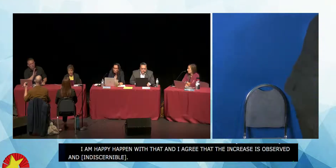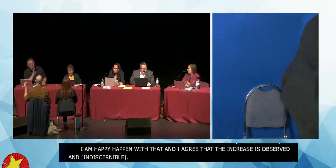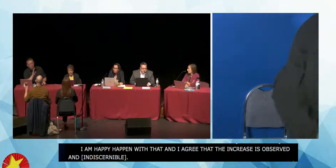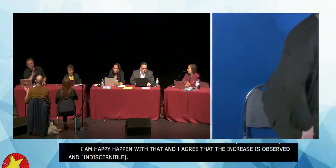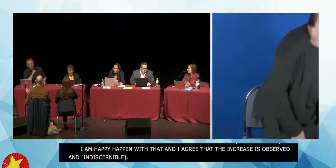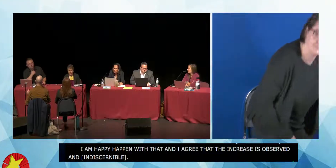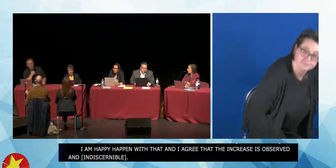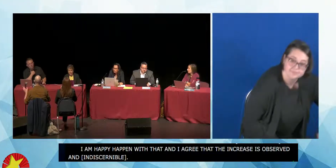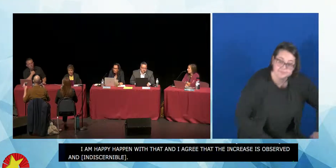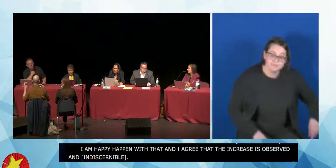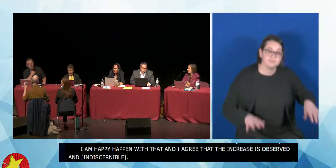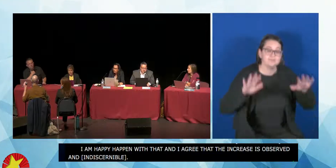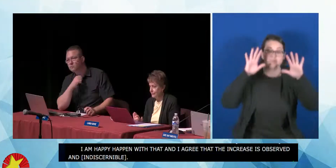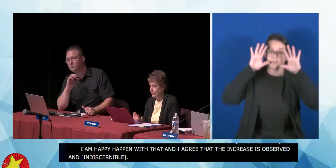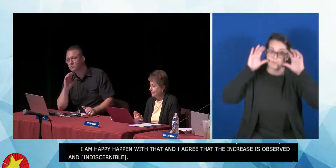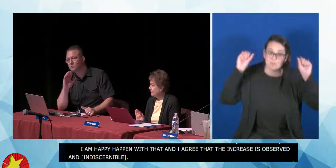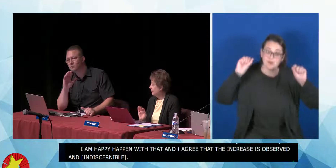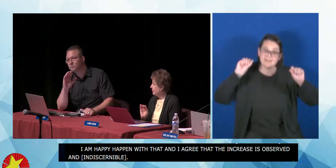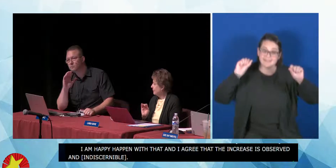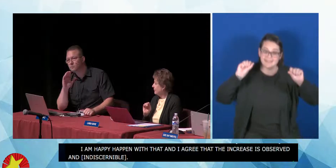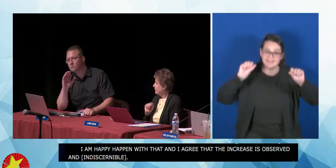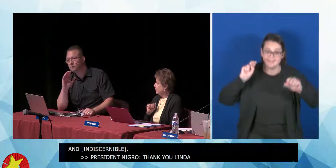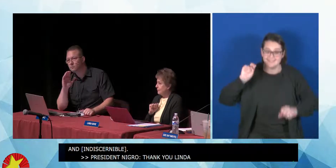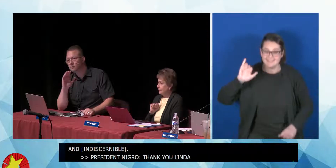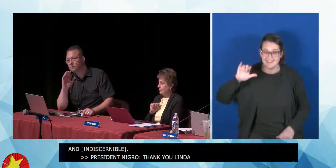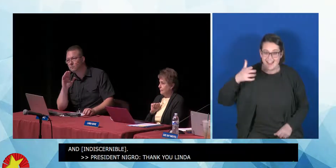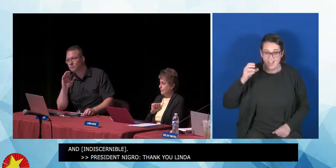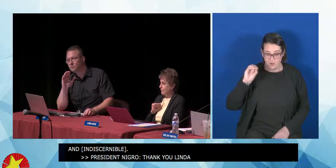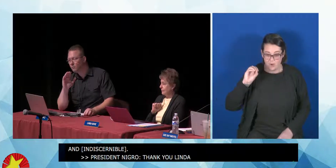Thank you, Linda. Are there any other comments?